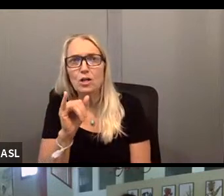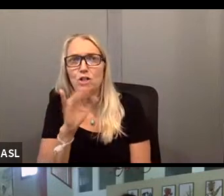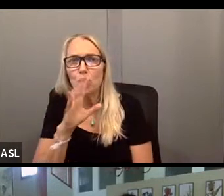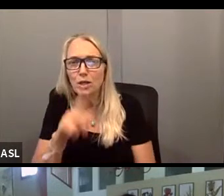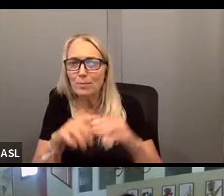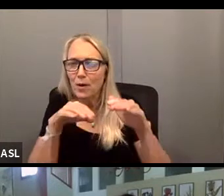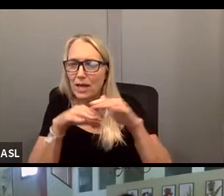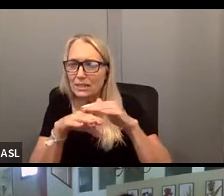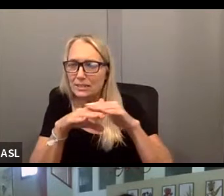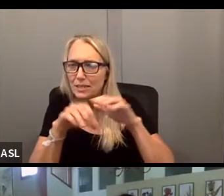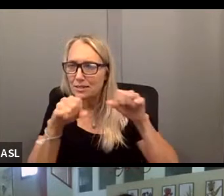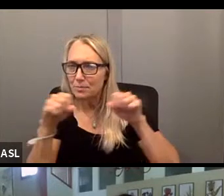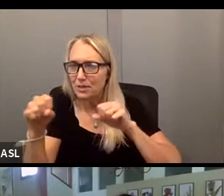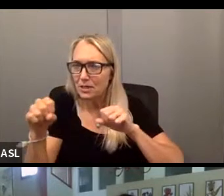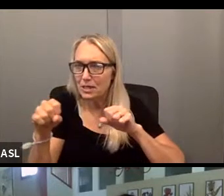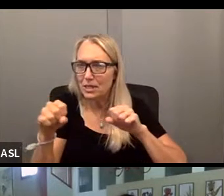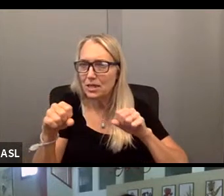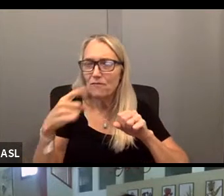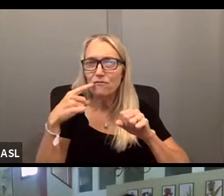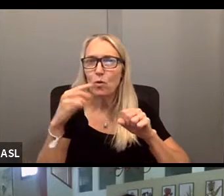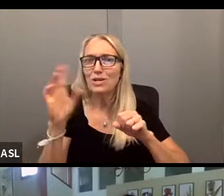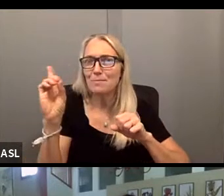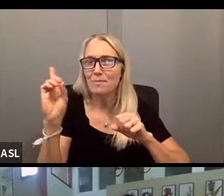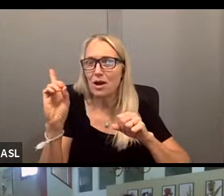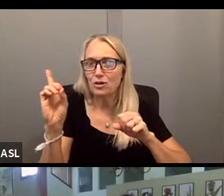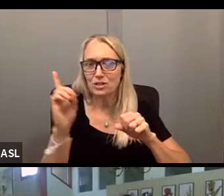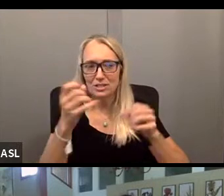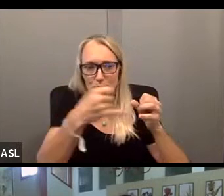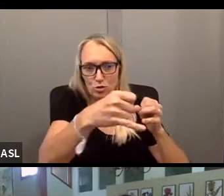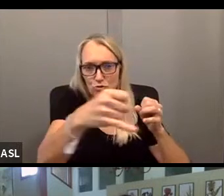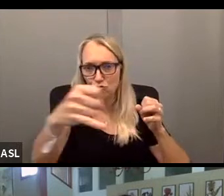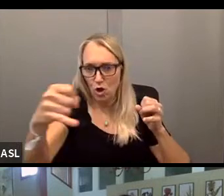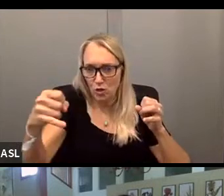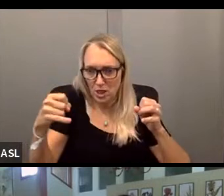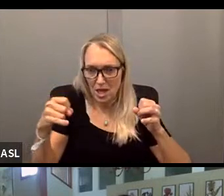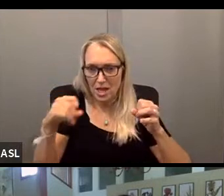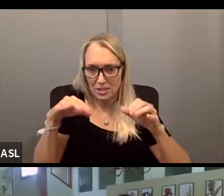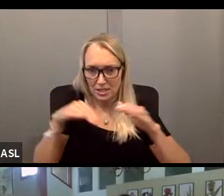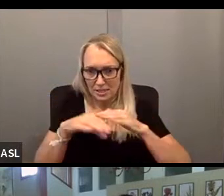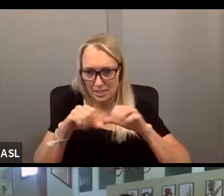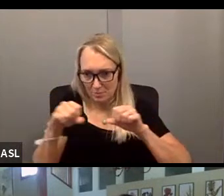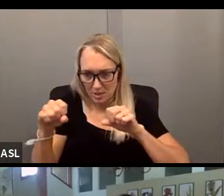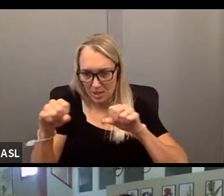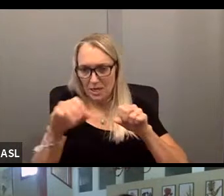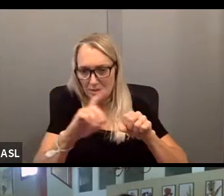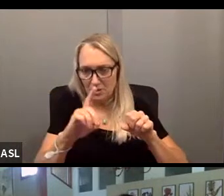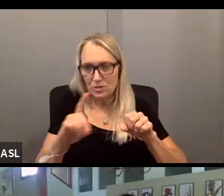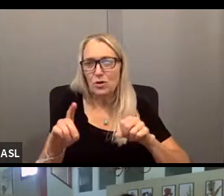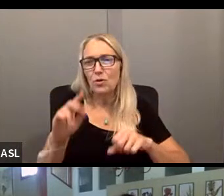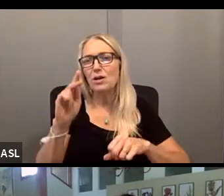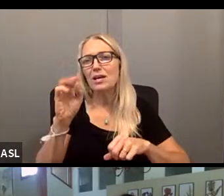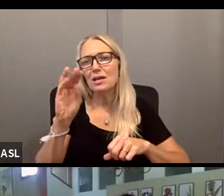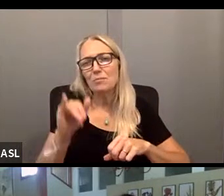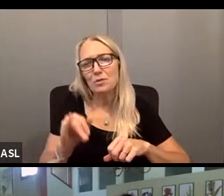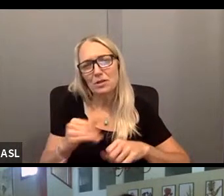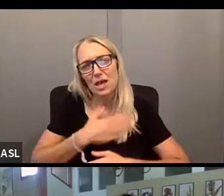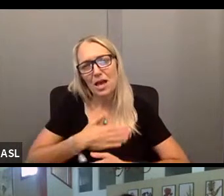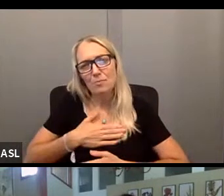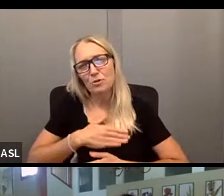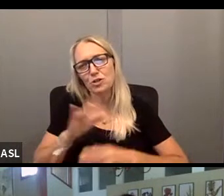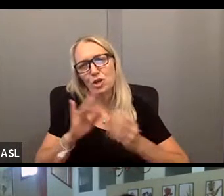accessibility to the democracy once these lines are drawn. So thank you so much. And I also, Kimberly, I appreciate your comments as